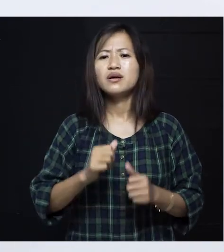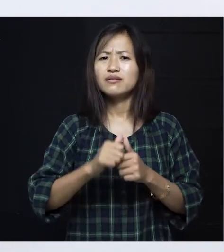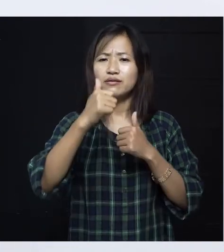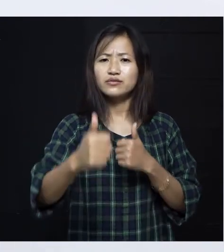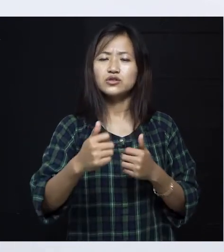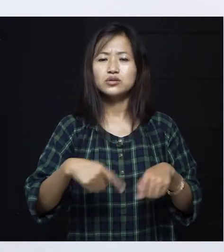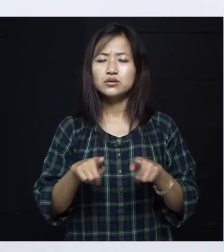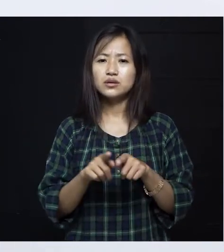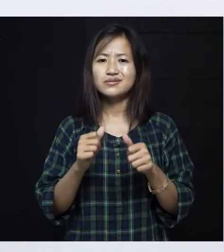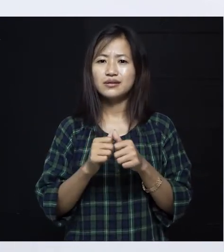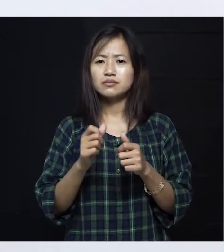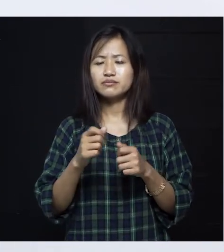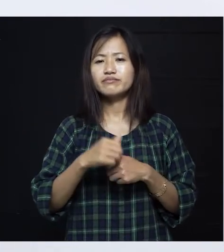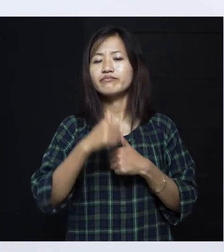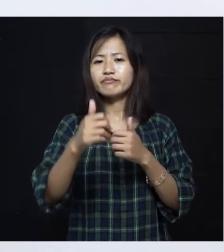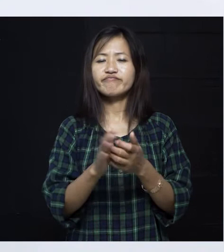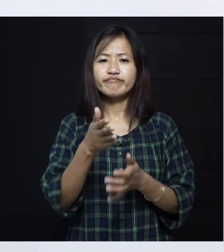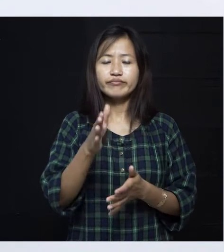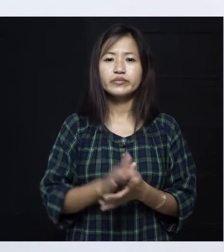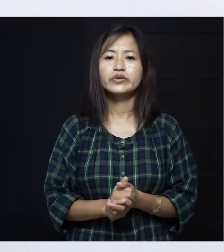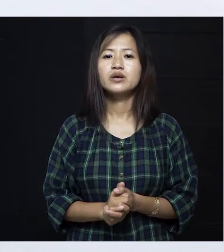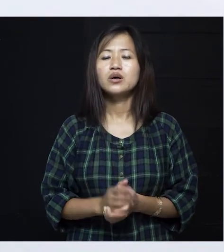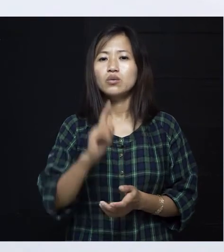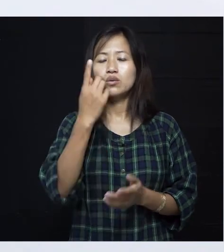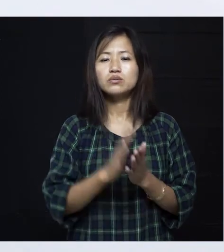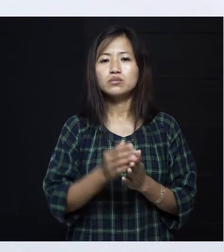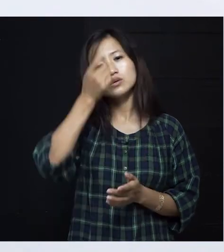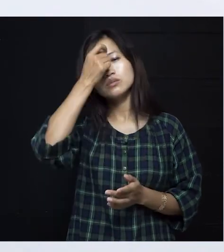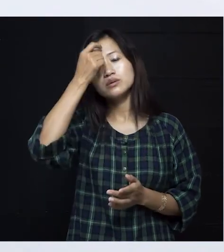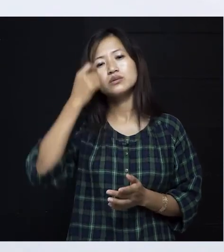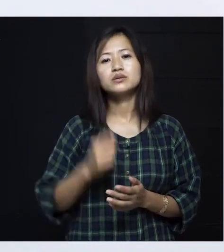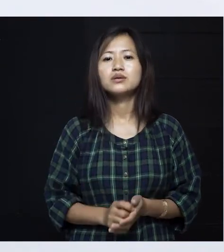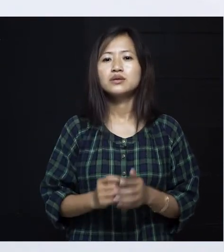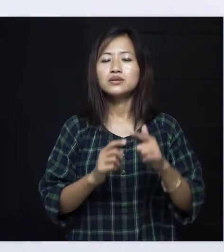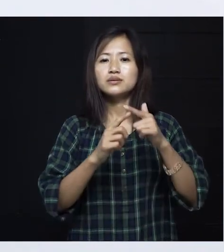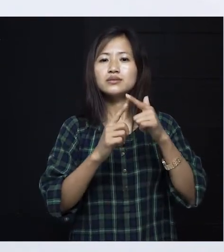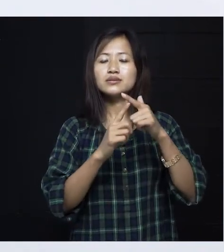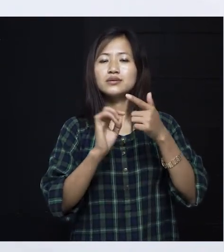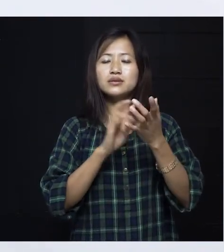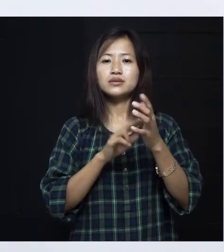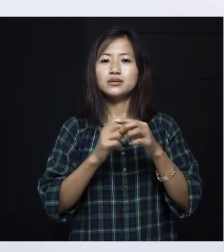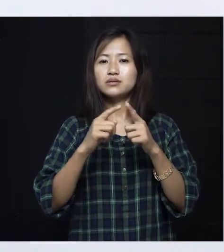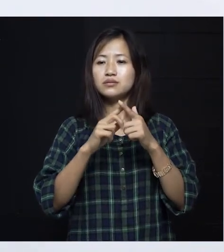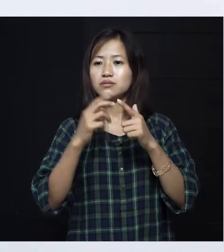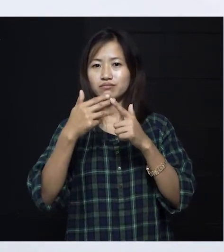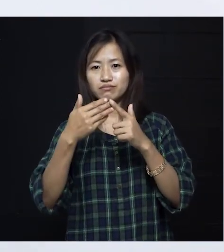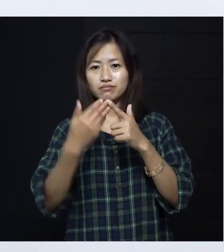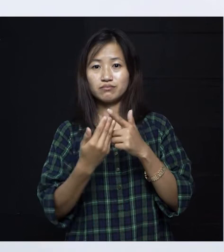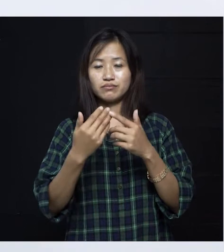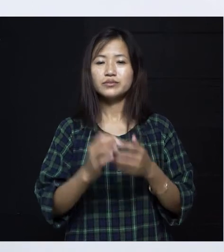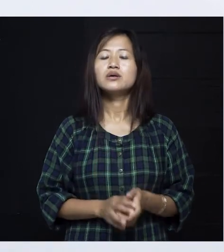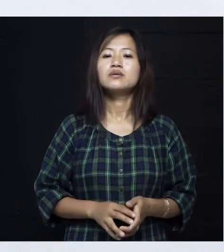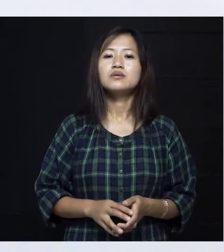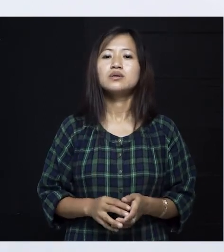advantages and disadvantages. One problem will be in your textbook, it is written as ticketless travelers. Okay, ticketless